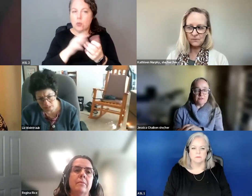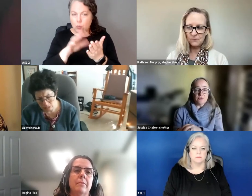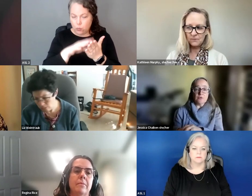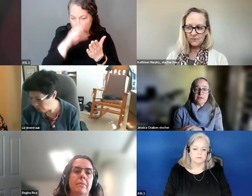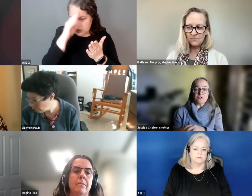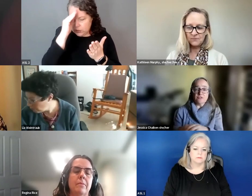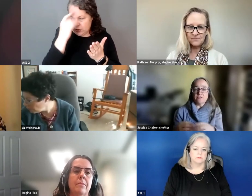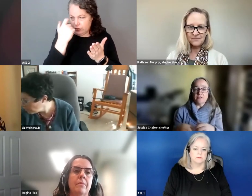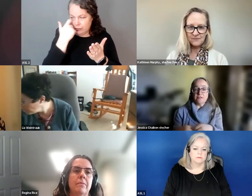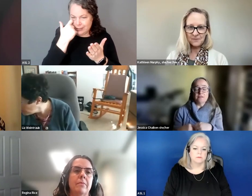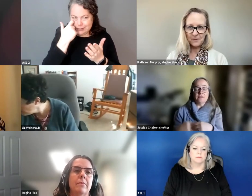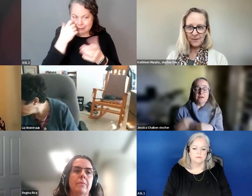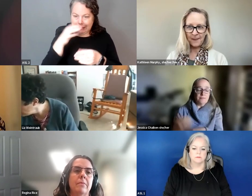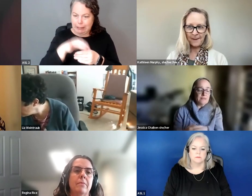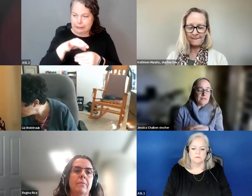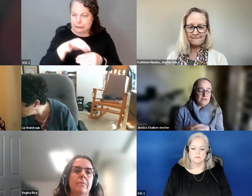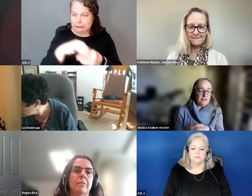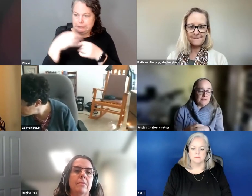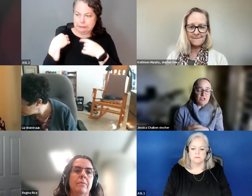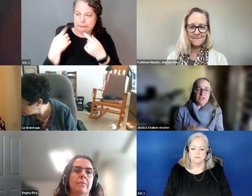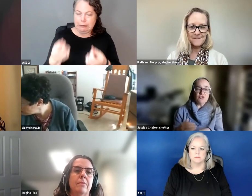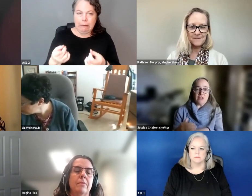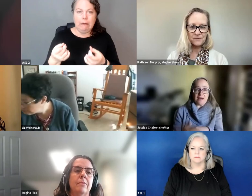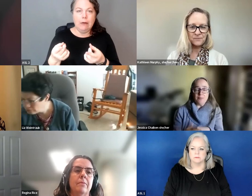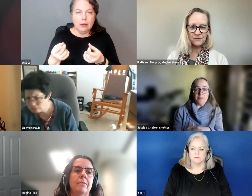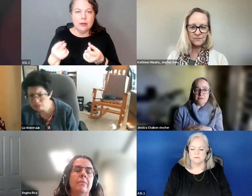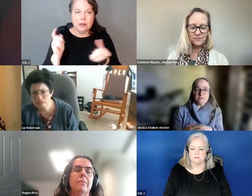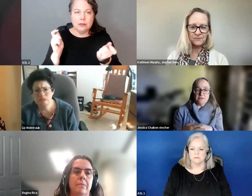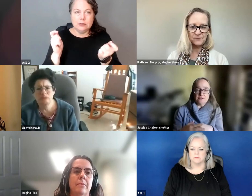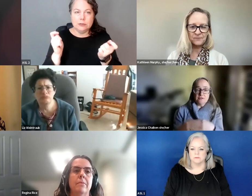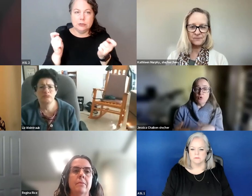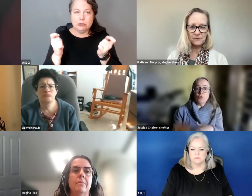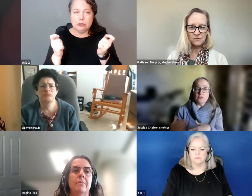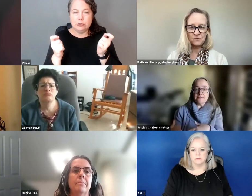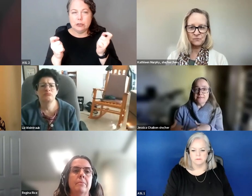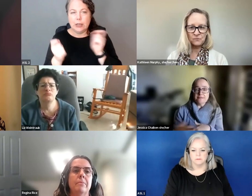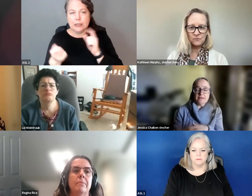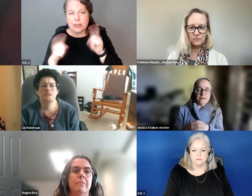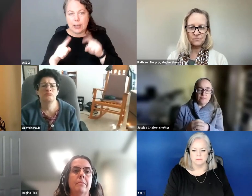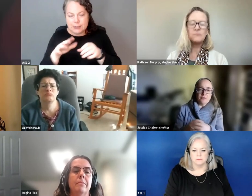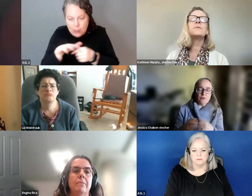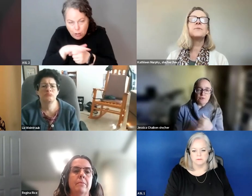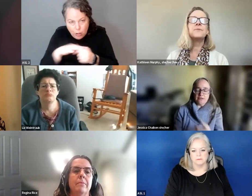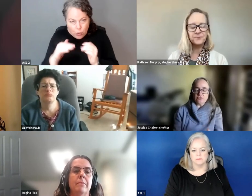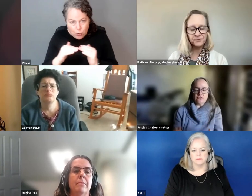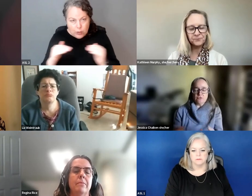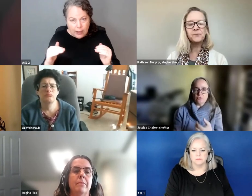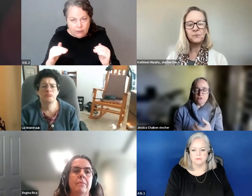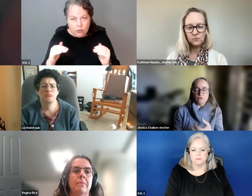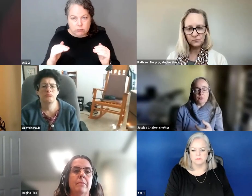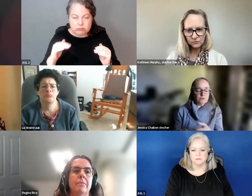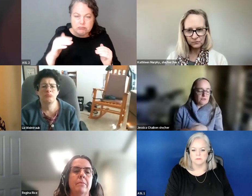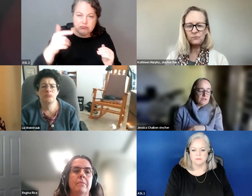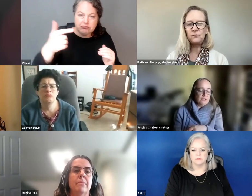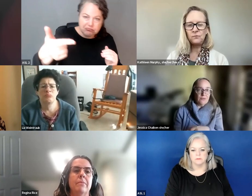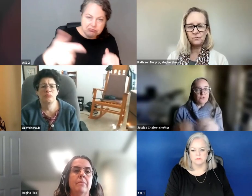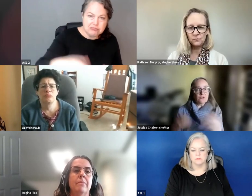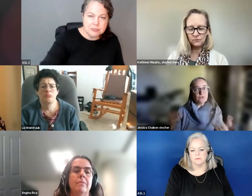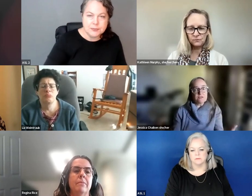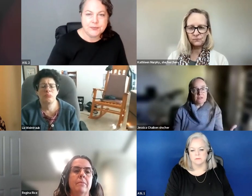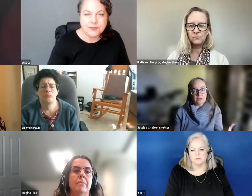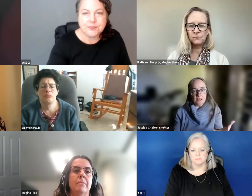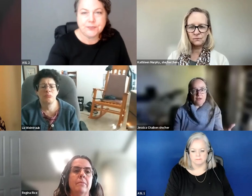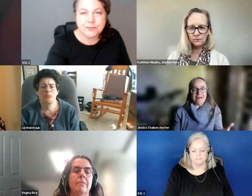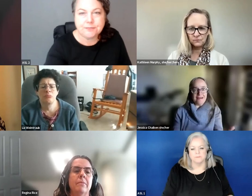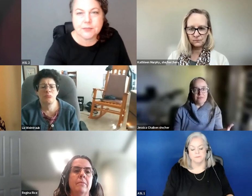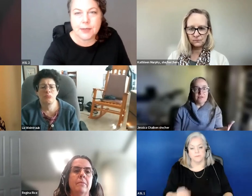last few elections that change happens locally with local elections, local school boards. And we're